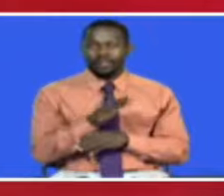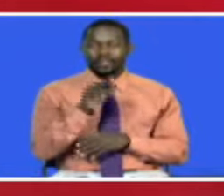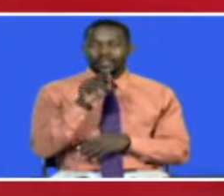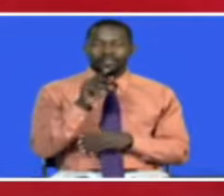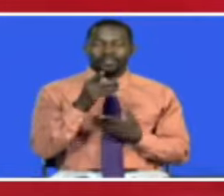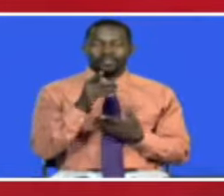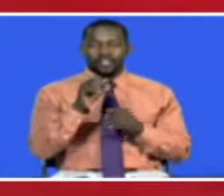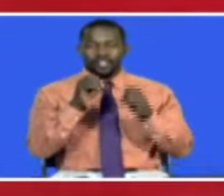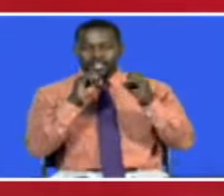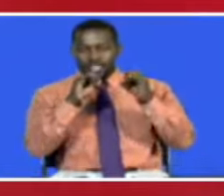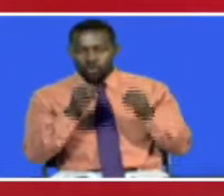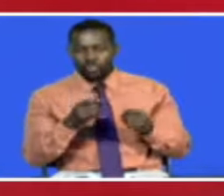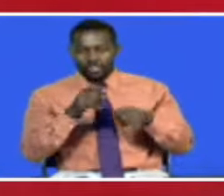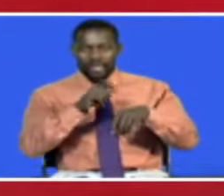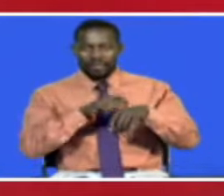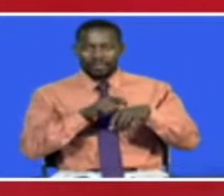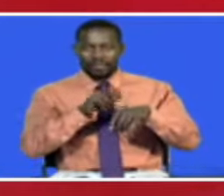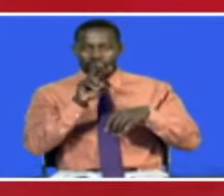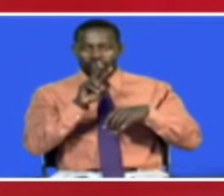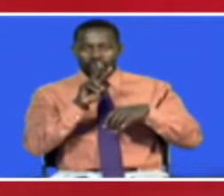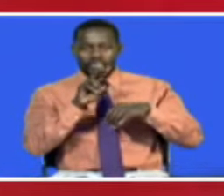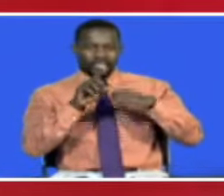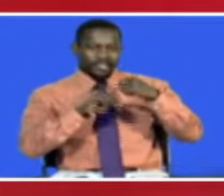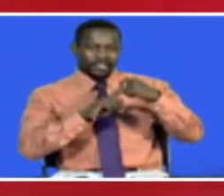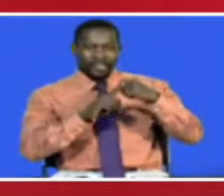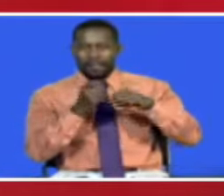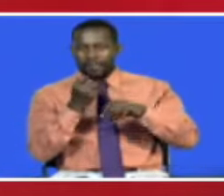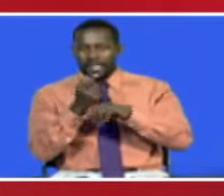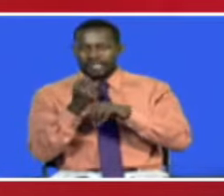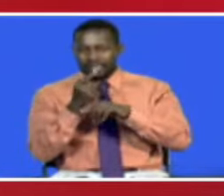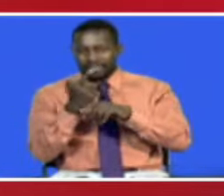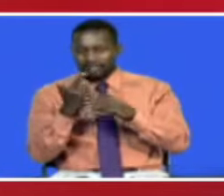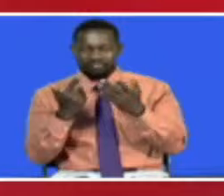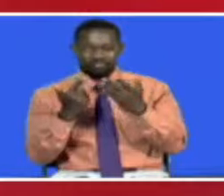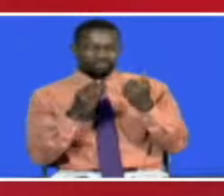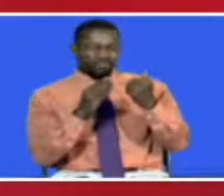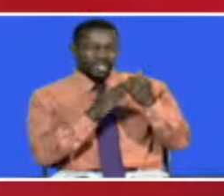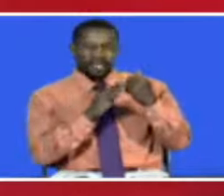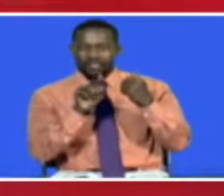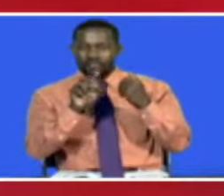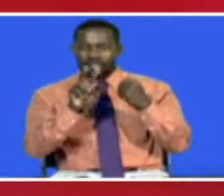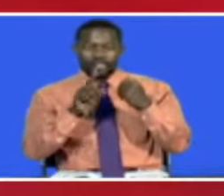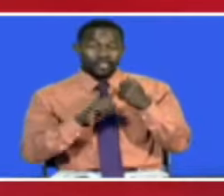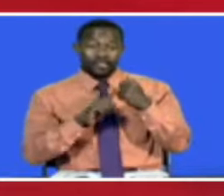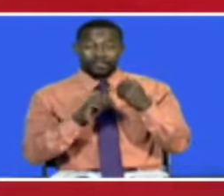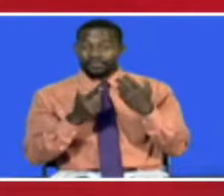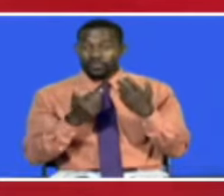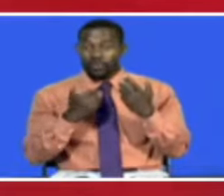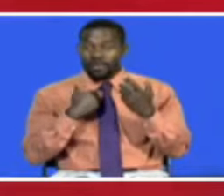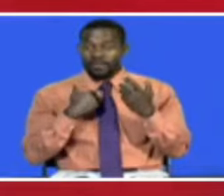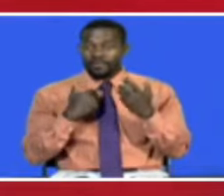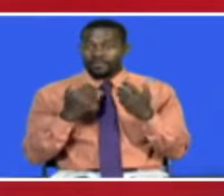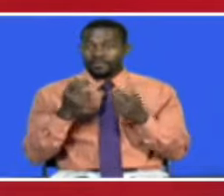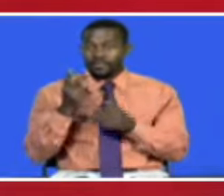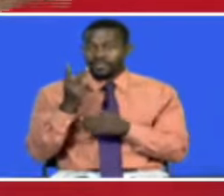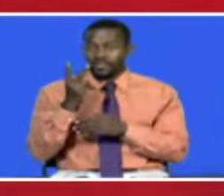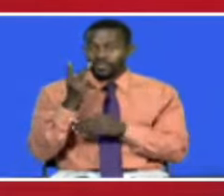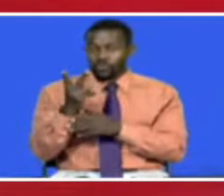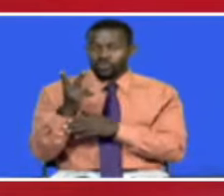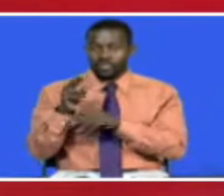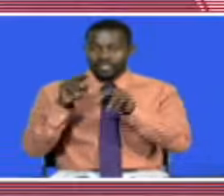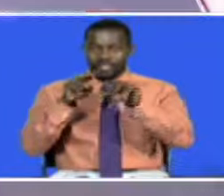Hour, it's about 26 minutes past the top of the hour. Our discussion begins right now. The two seats are empty. Mark, yes. When will you